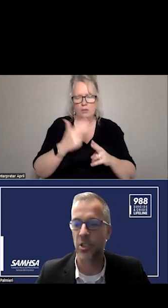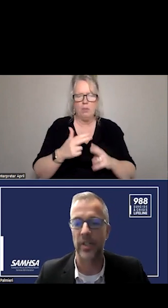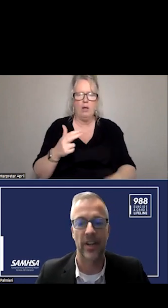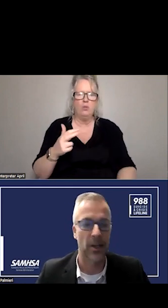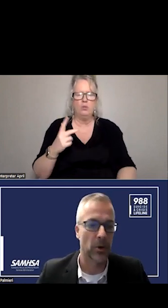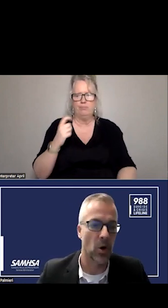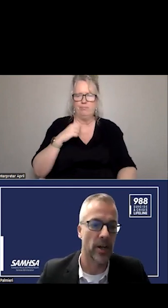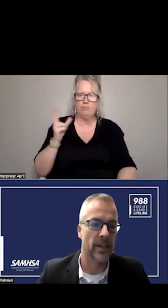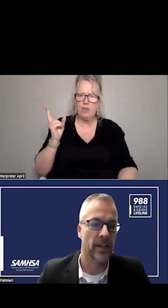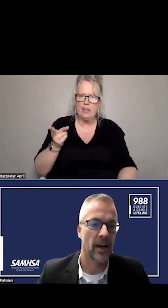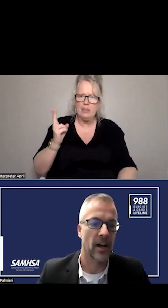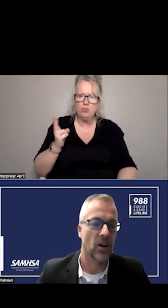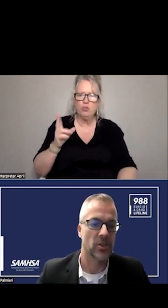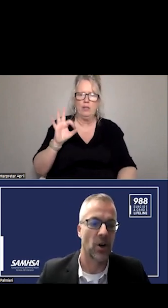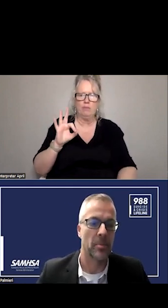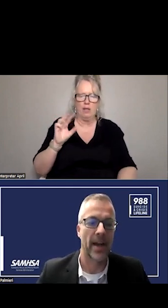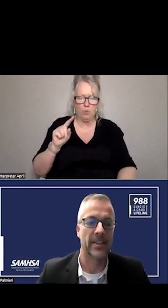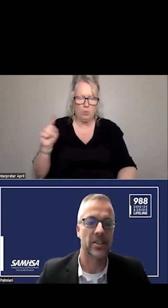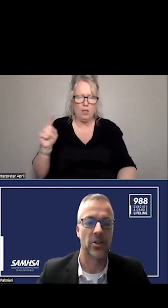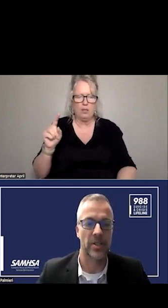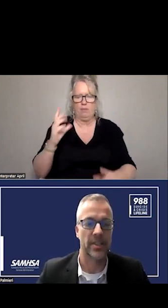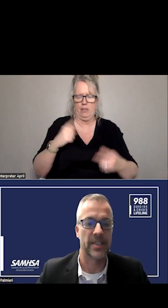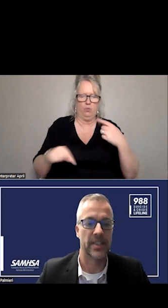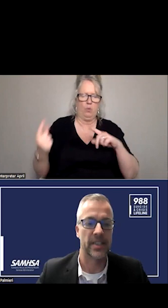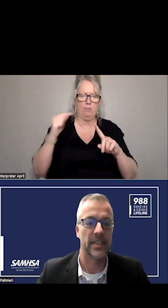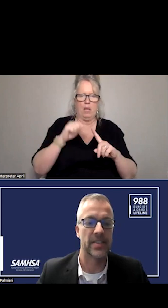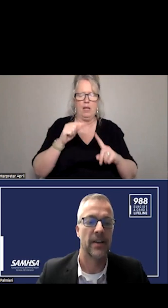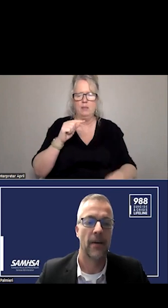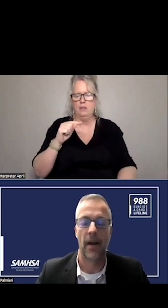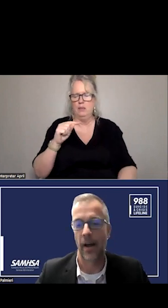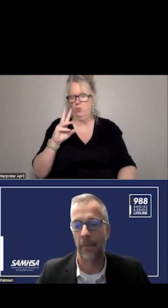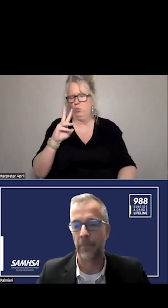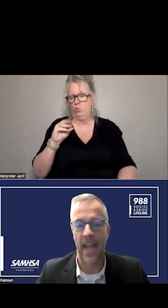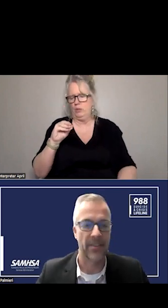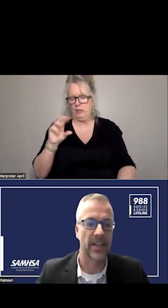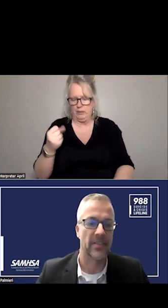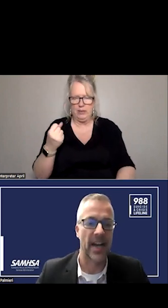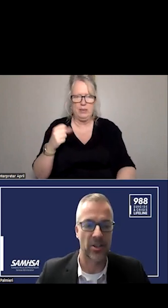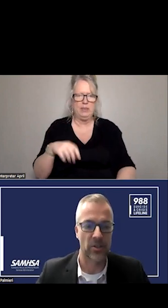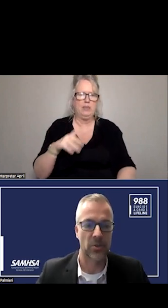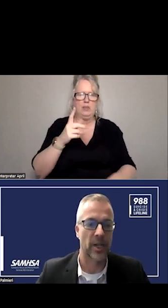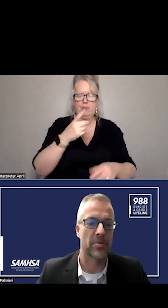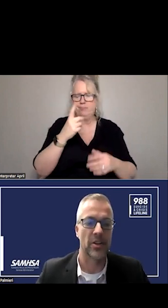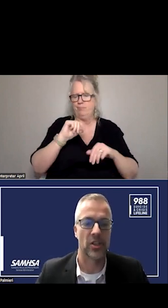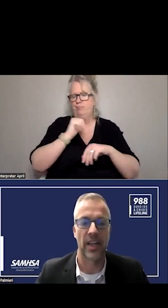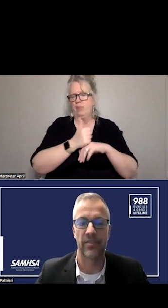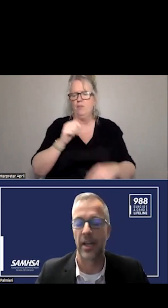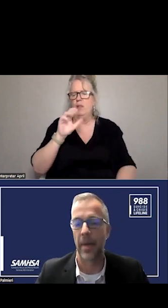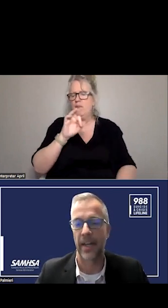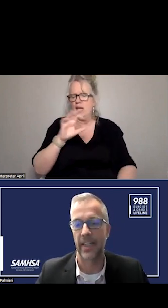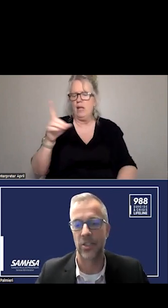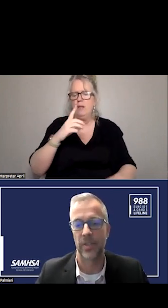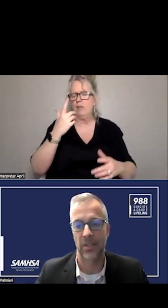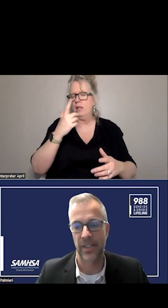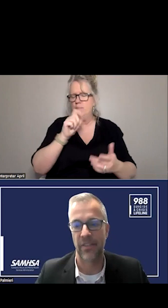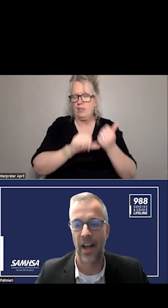the history of 911, also going back in this country to the 60s, the advent of the National Suicide Prevention Lifeline